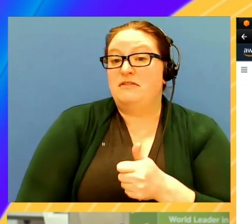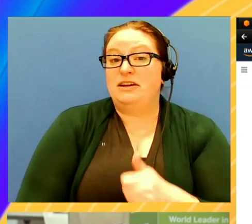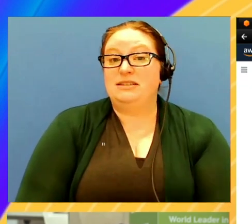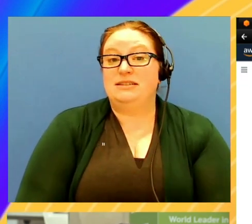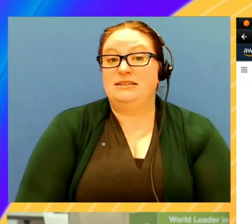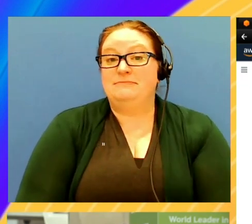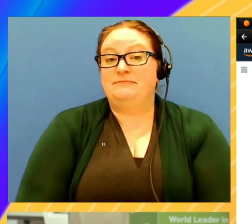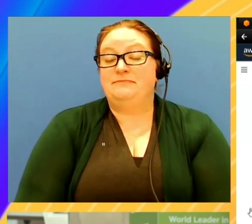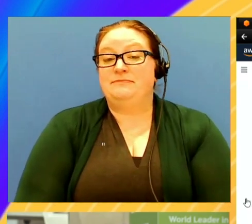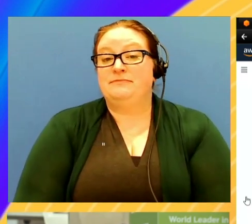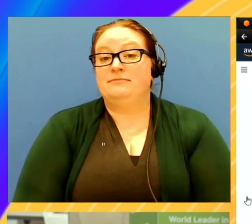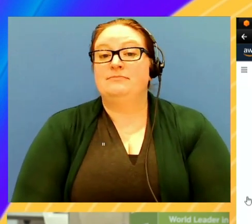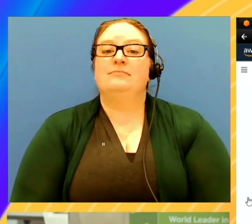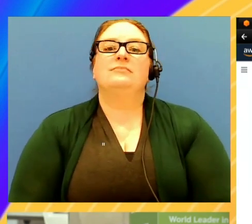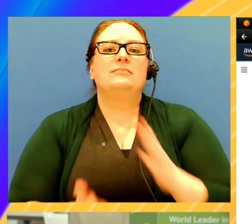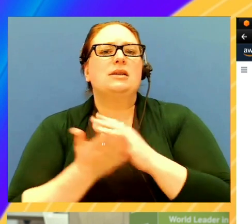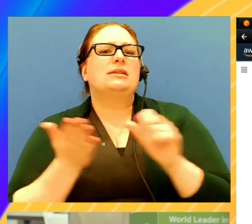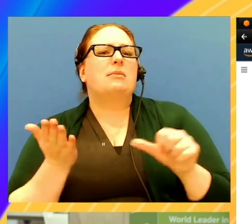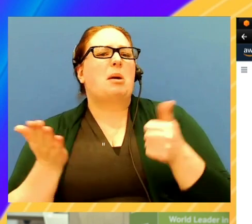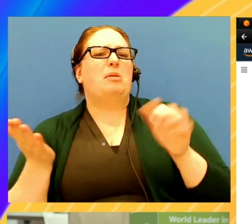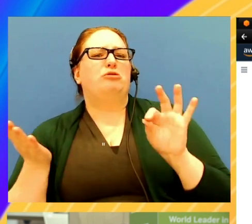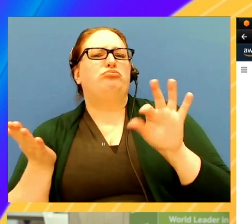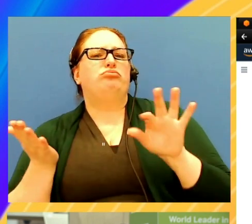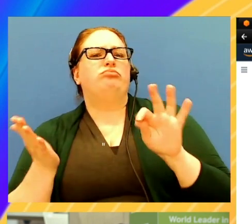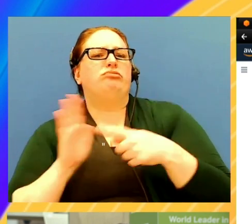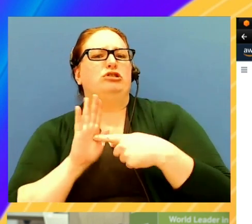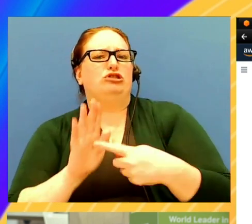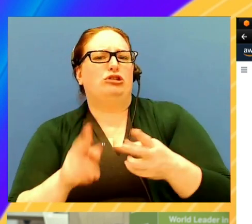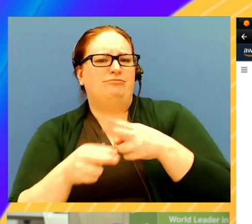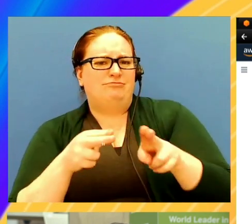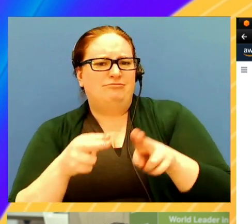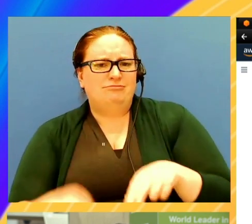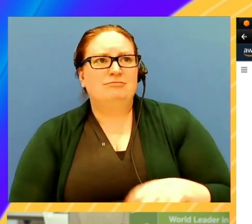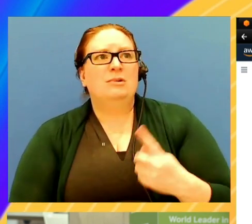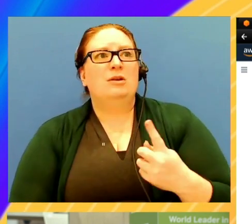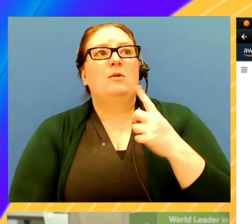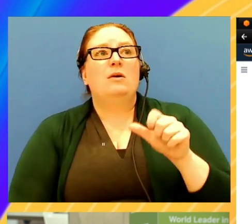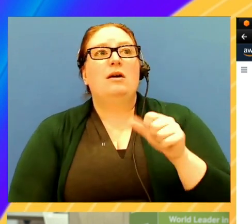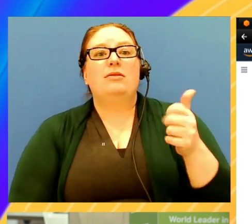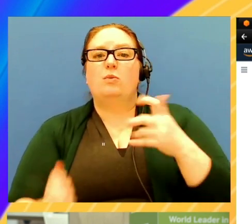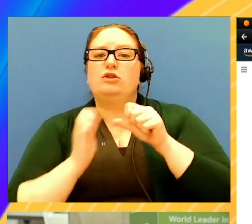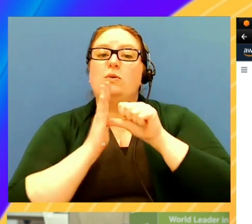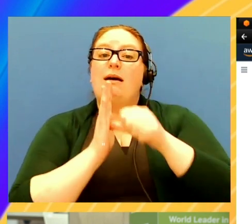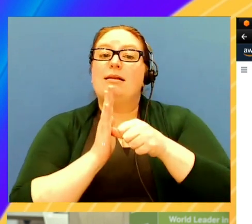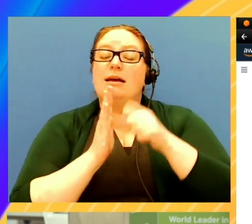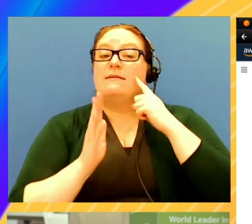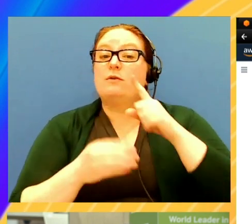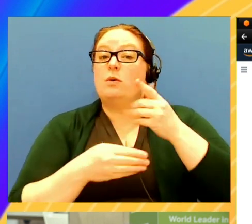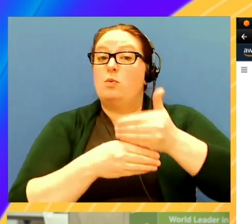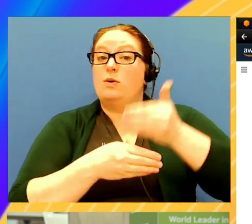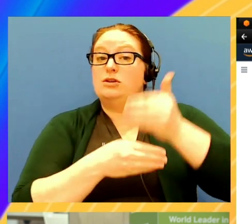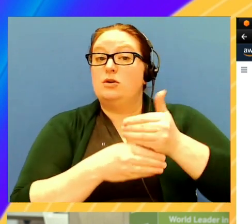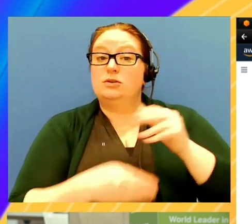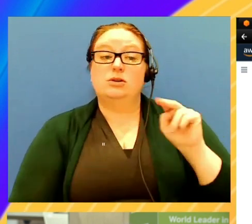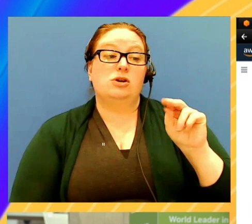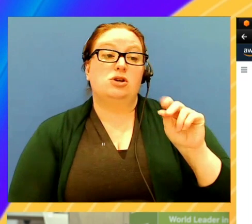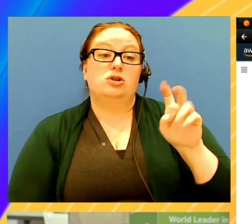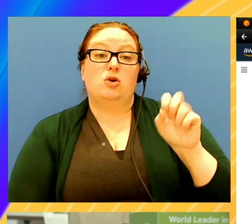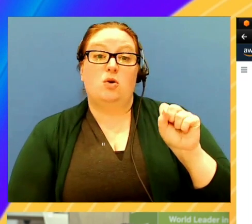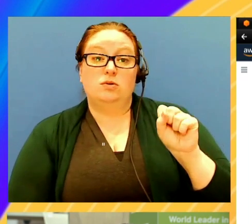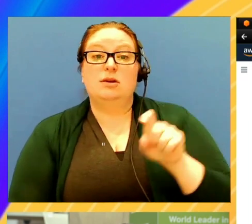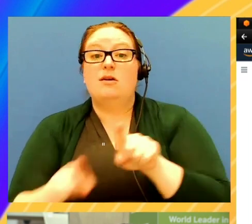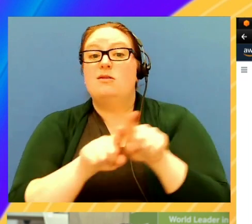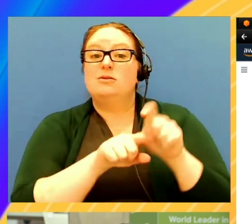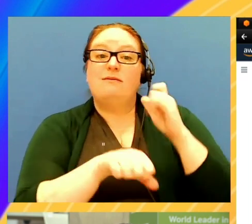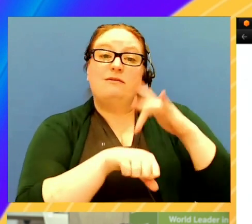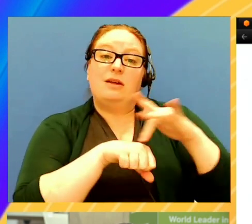So probably some other things just to show real quick. One other thing that I wanted to highlight is for our Windows nodes, we also have availability